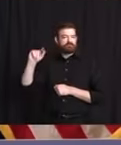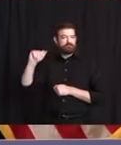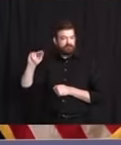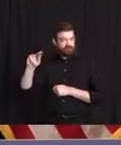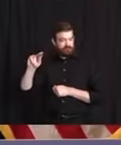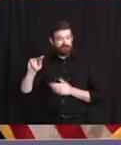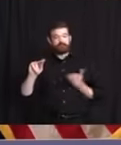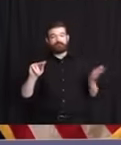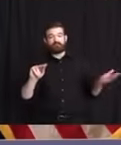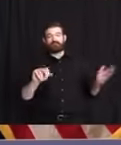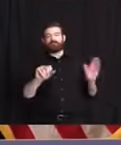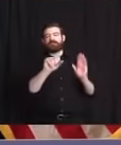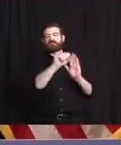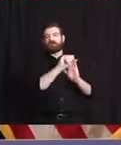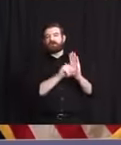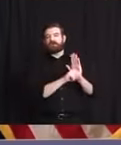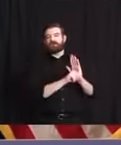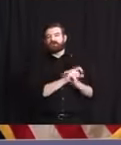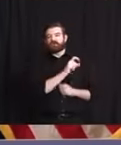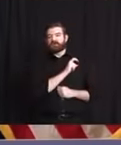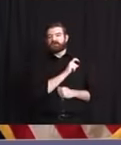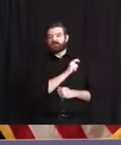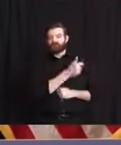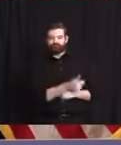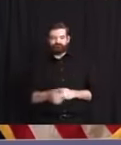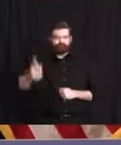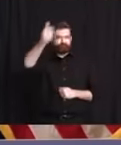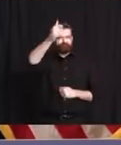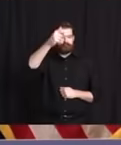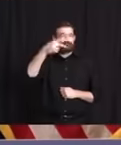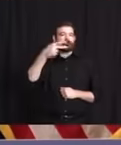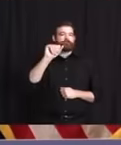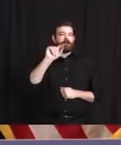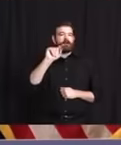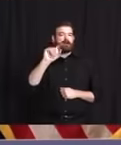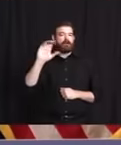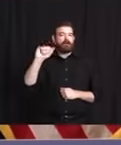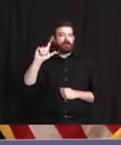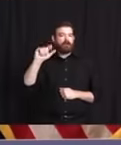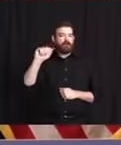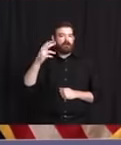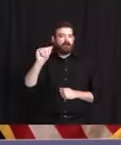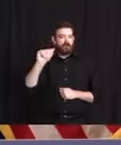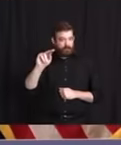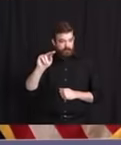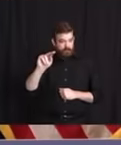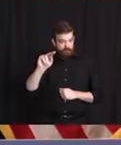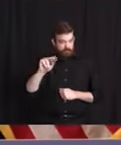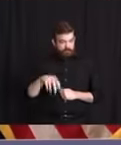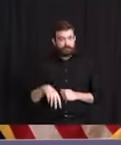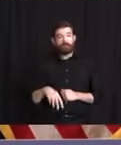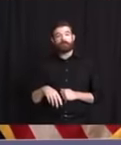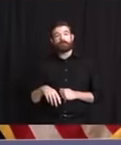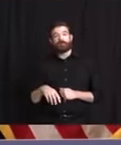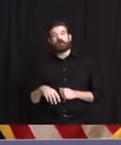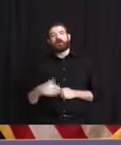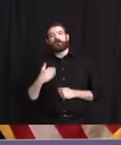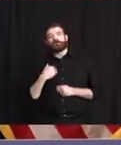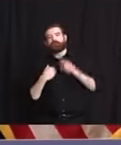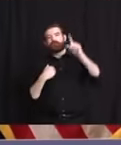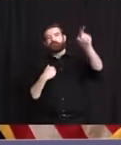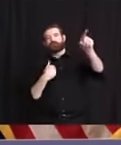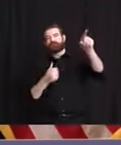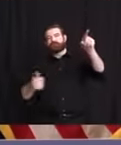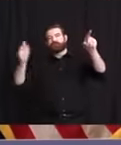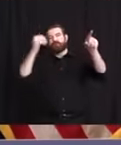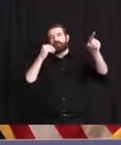Police Superintendent Colonel Pat Callahan, another guy who needs no introduction. Jared Maples is with us from the Office of Homeland